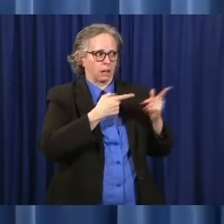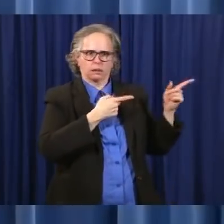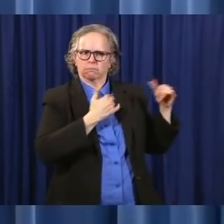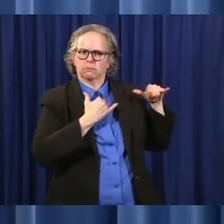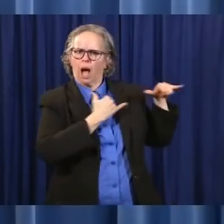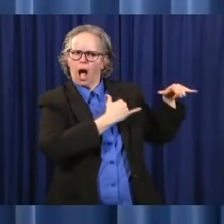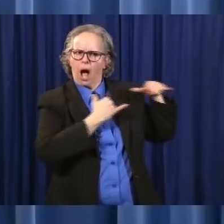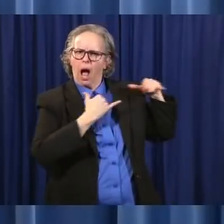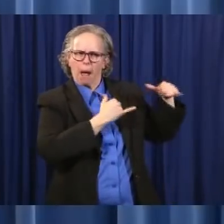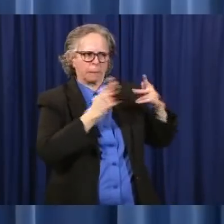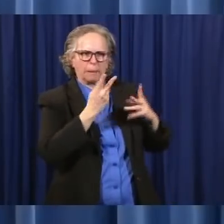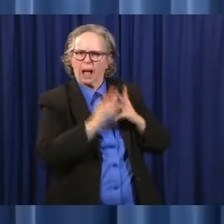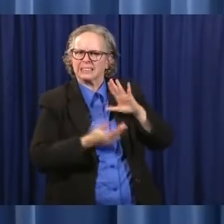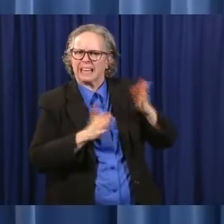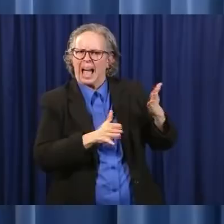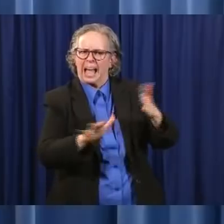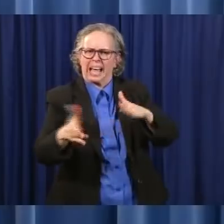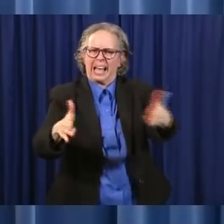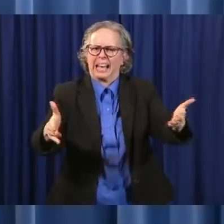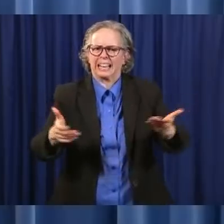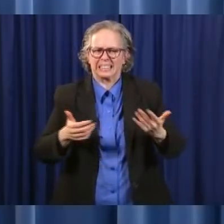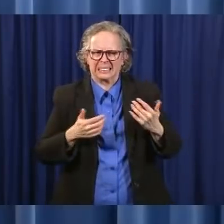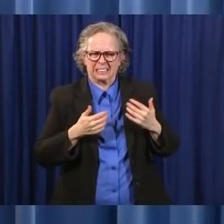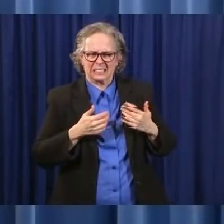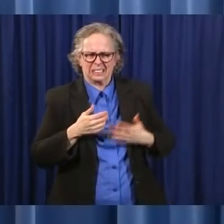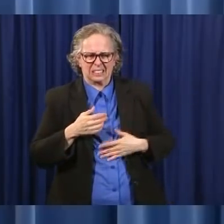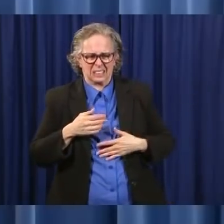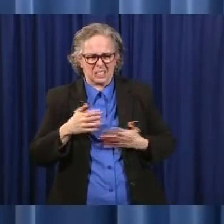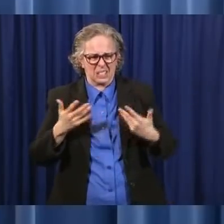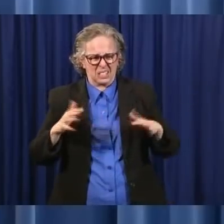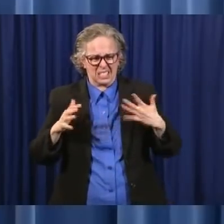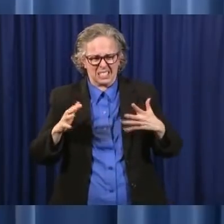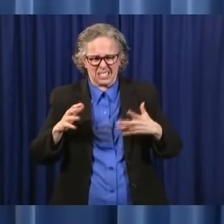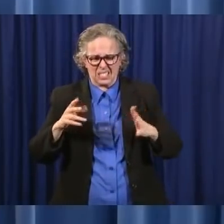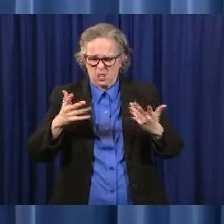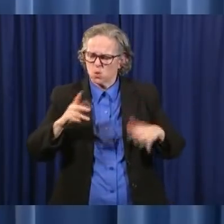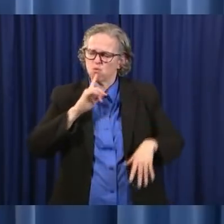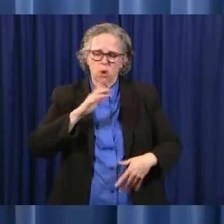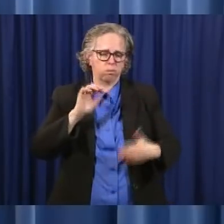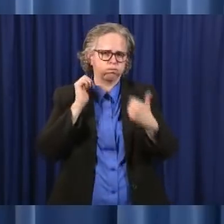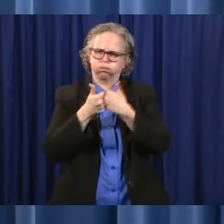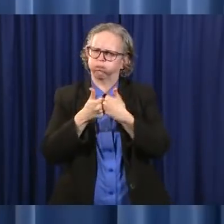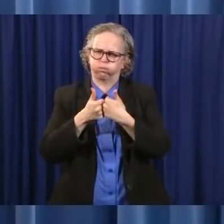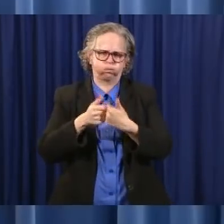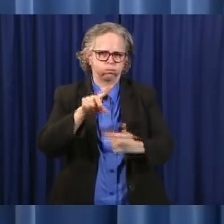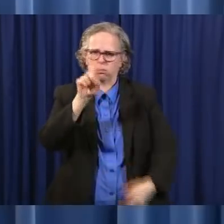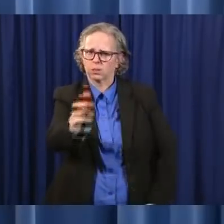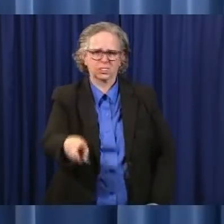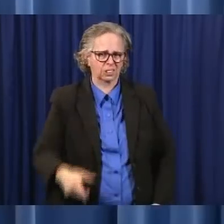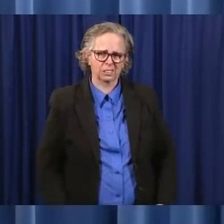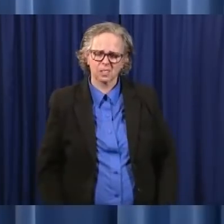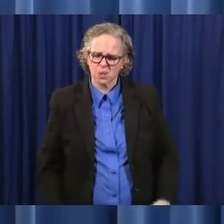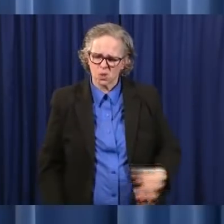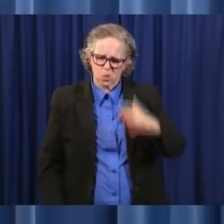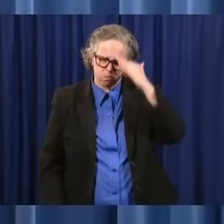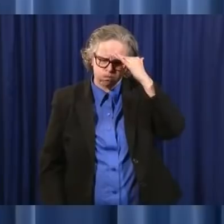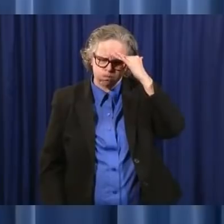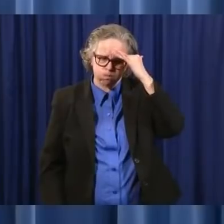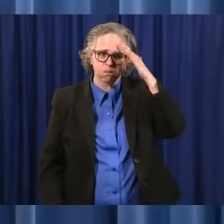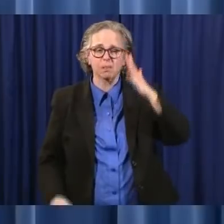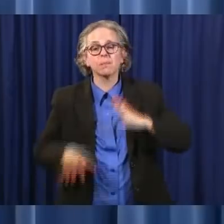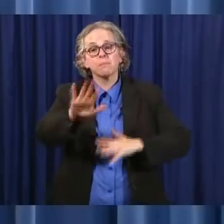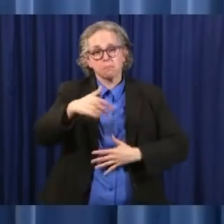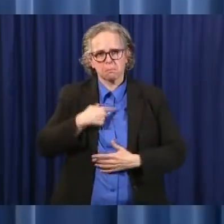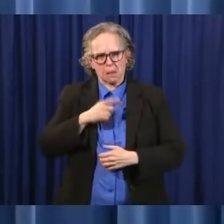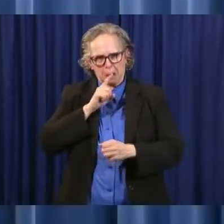all legitimate questions. My, commitment to the people of the state of Ohio is that